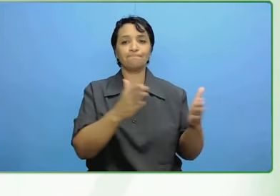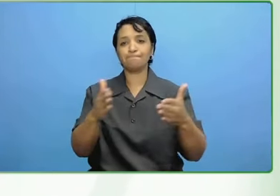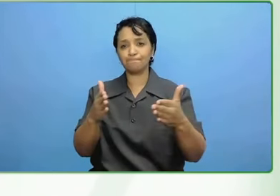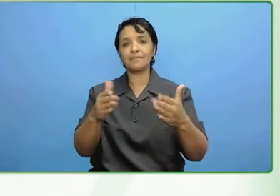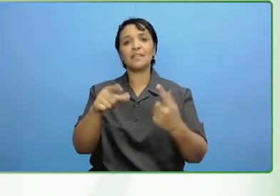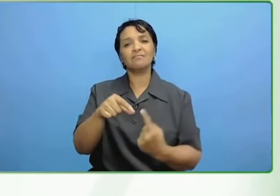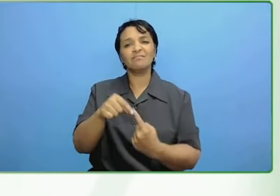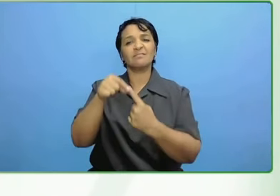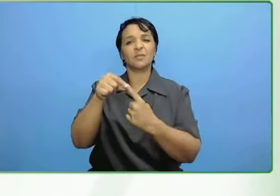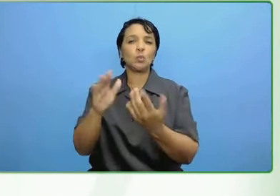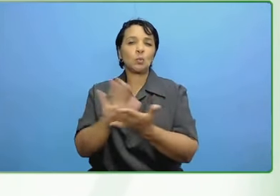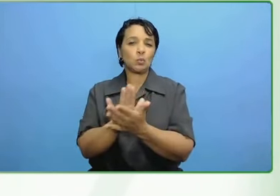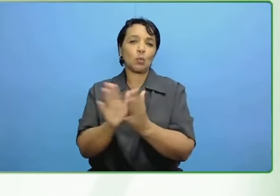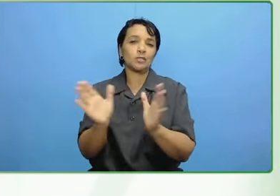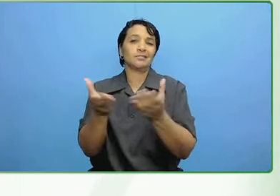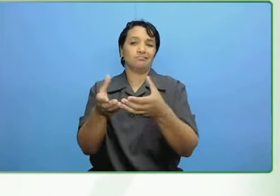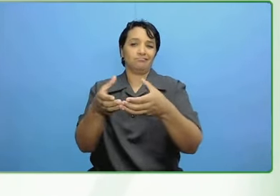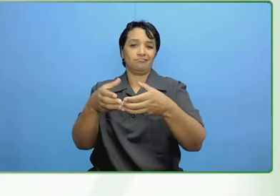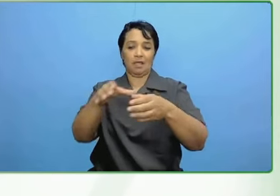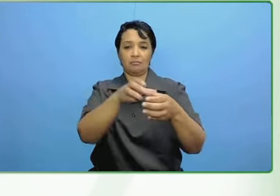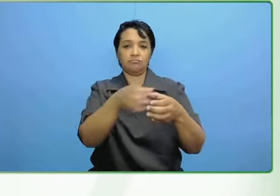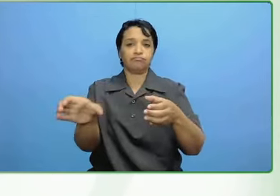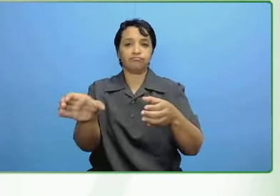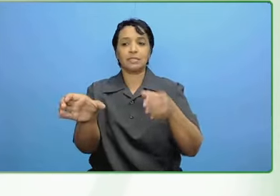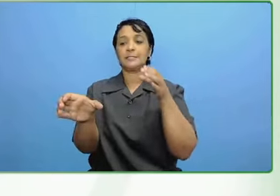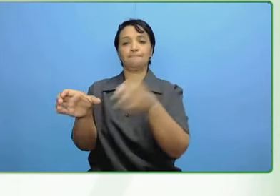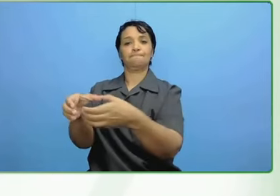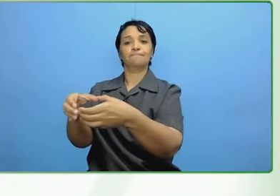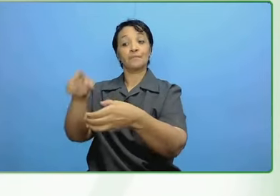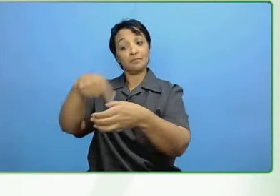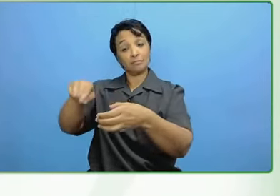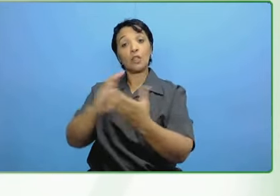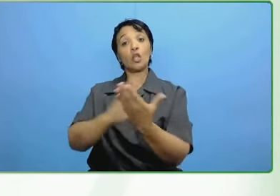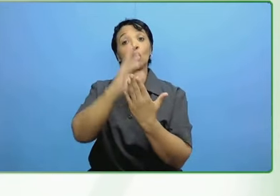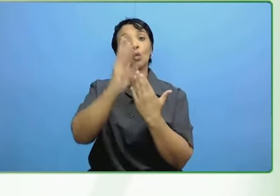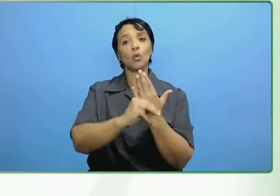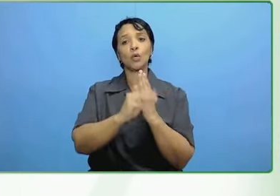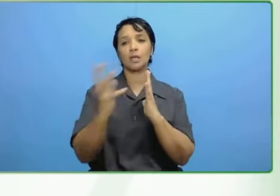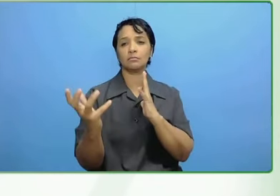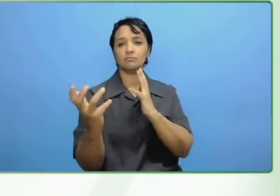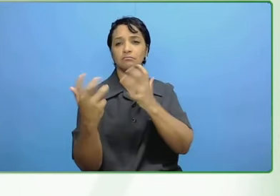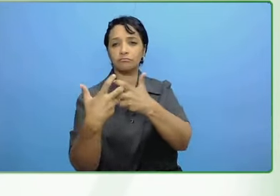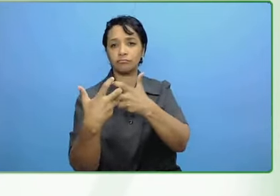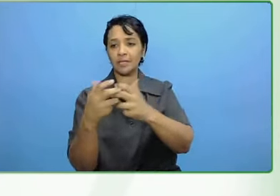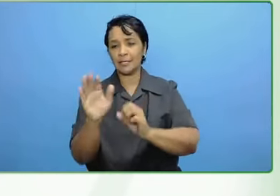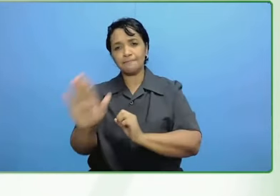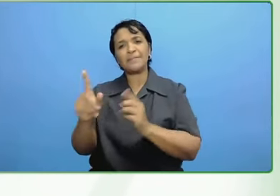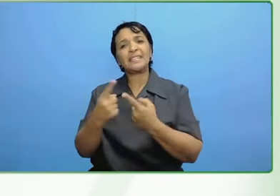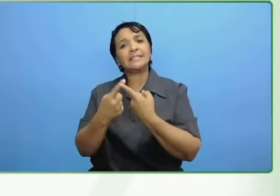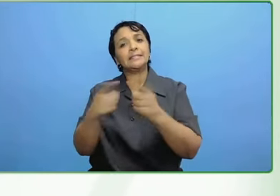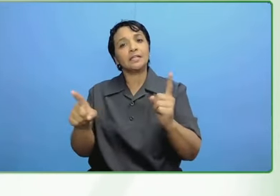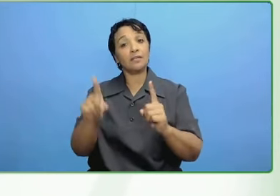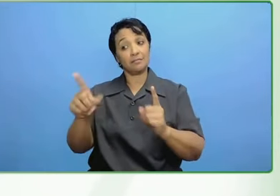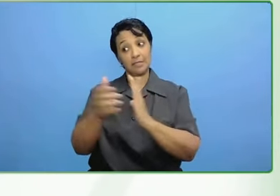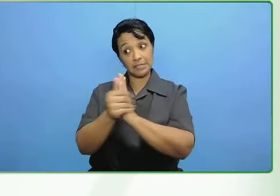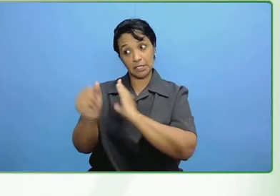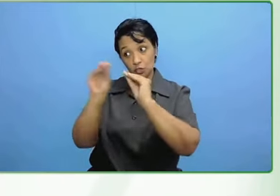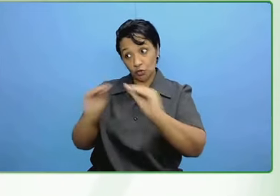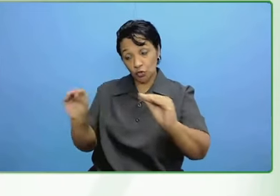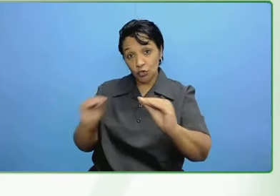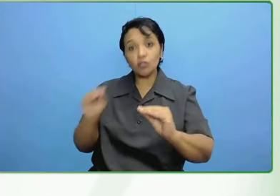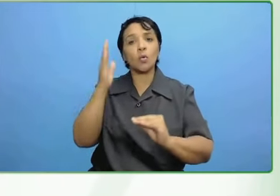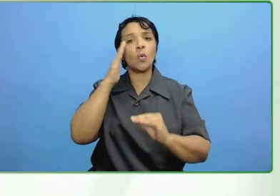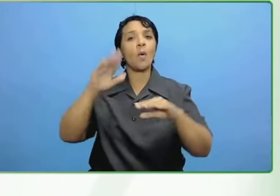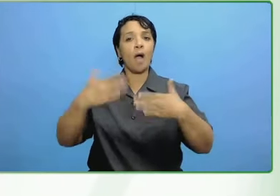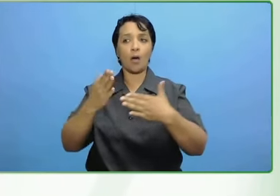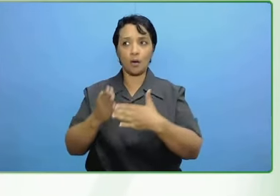SPED schools through a customized curriculum that helps them attain the skills necessary for further education,